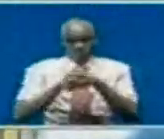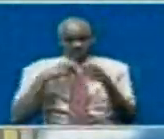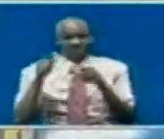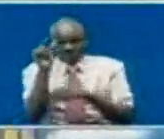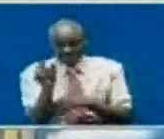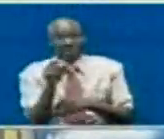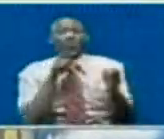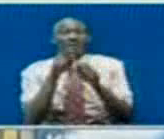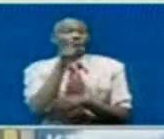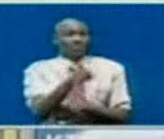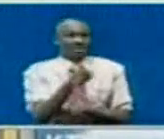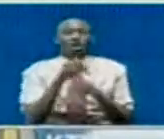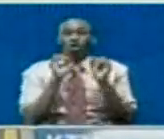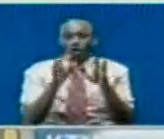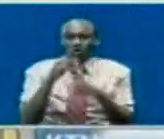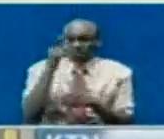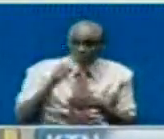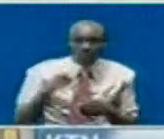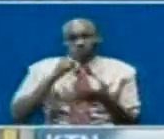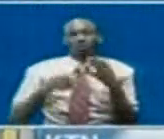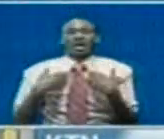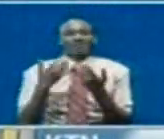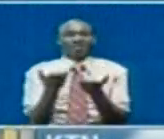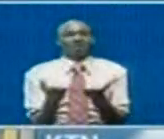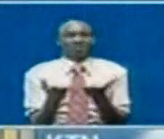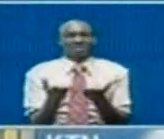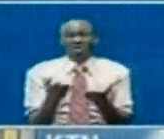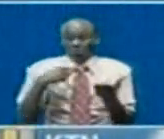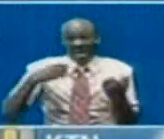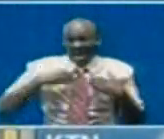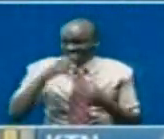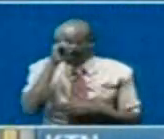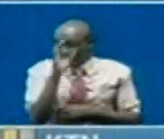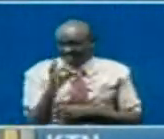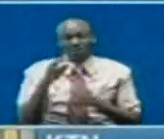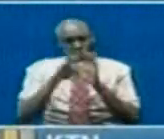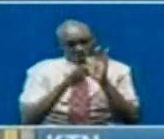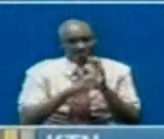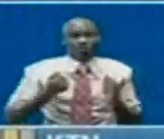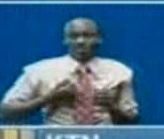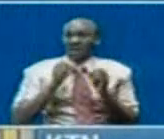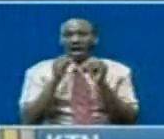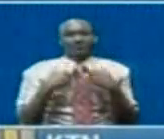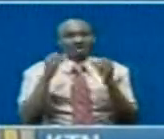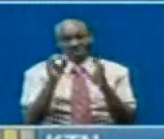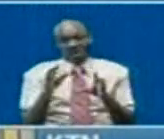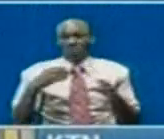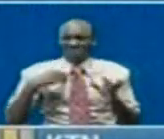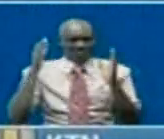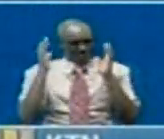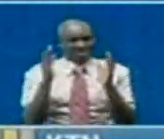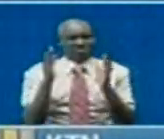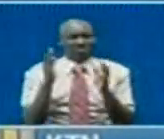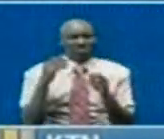blame for this, as coaches make to do with what is available. We don't have a serious feeder program for the ladies. That's why we have a big lot